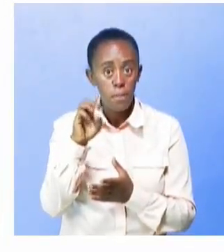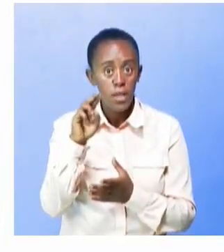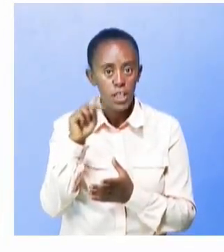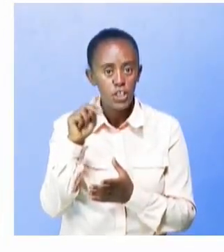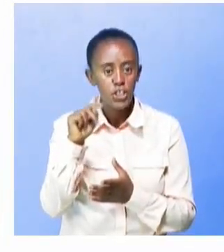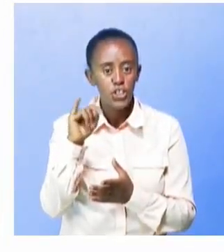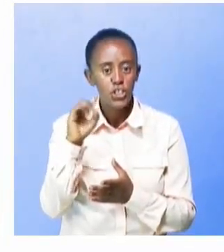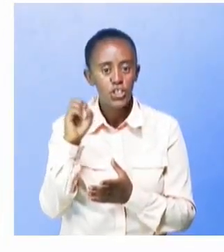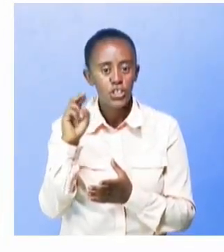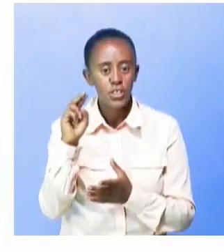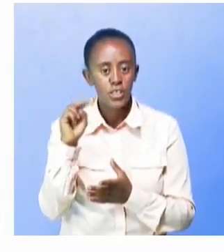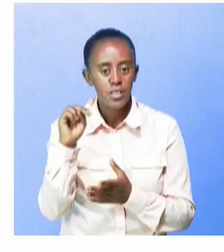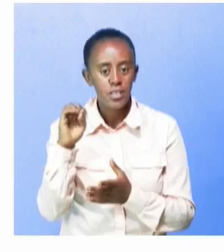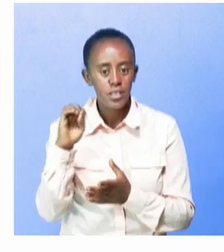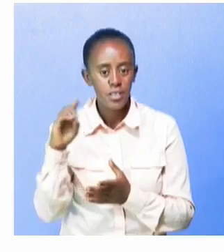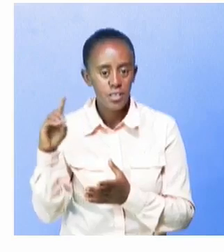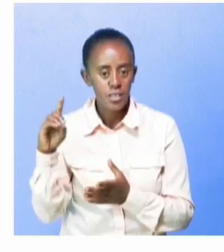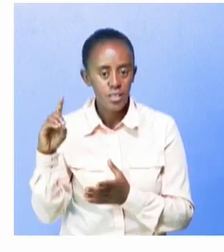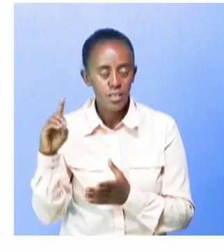Aforementioned.